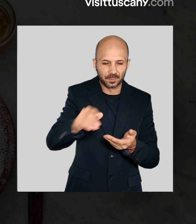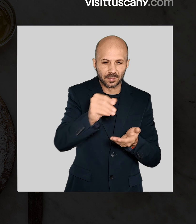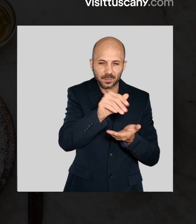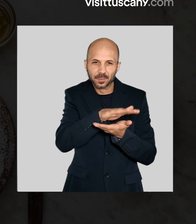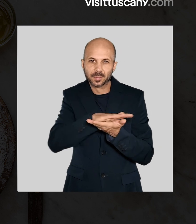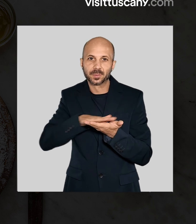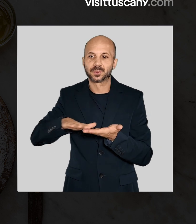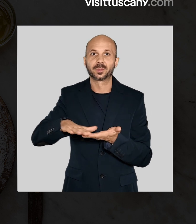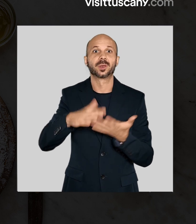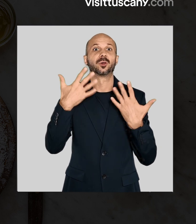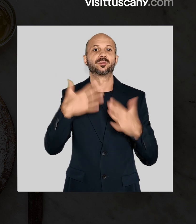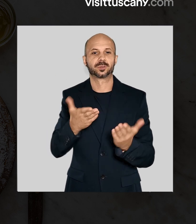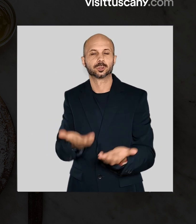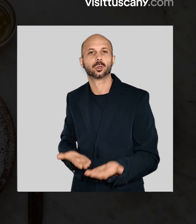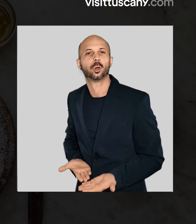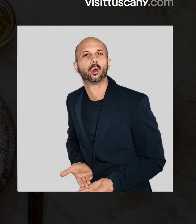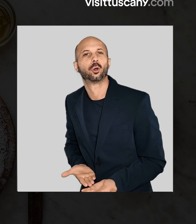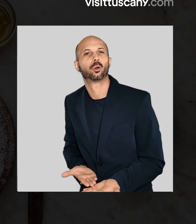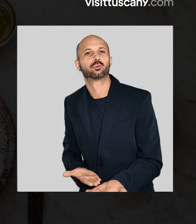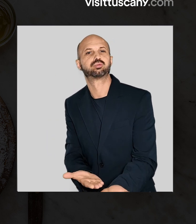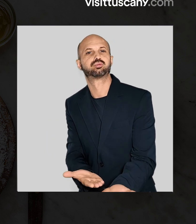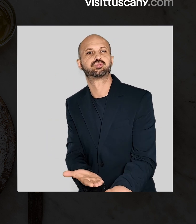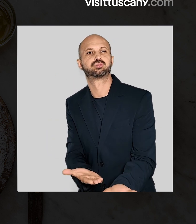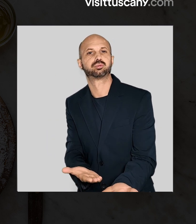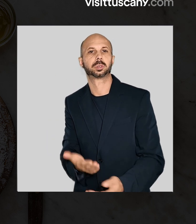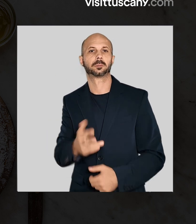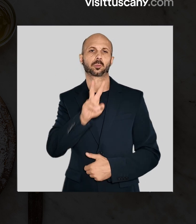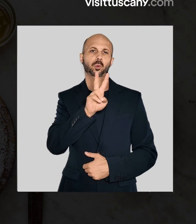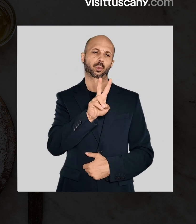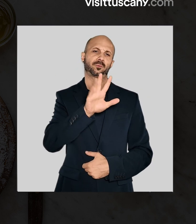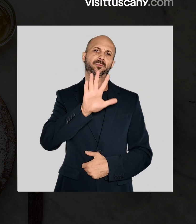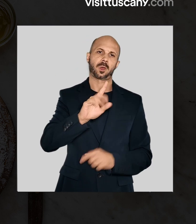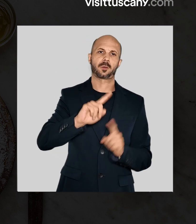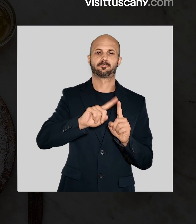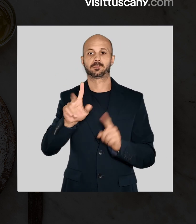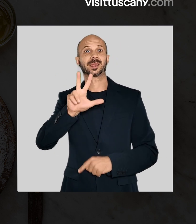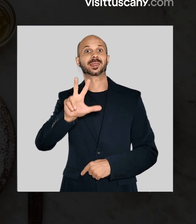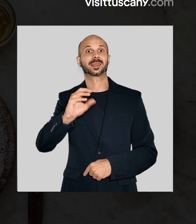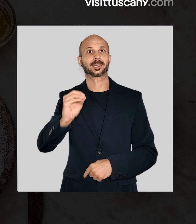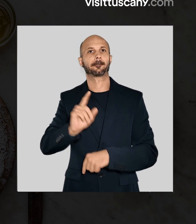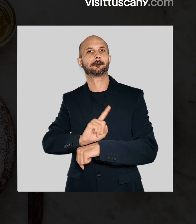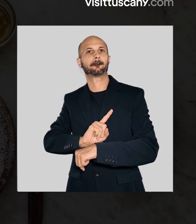Dust the surface with icing sugar and bake for about 25 to 30 minutes.